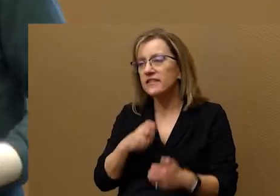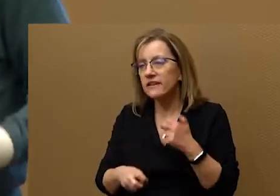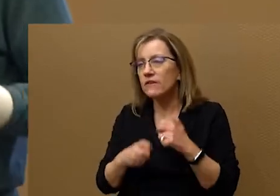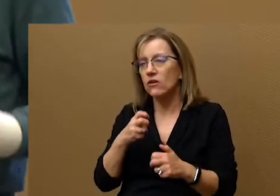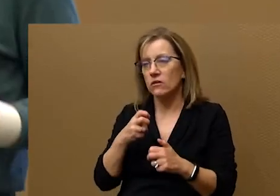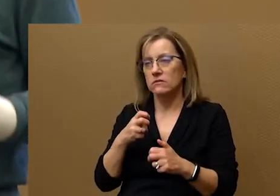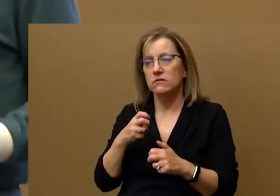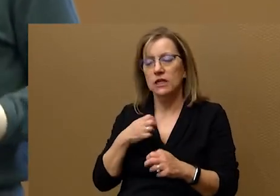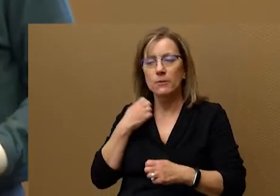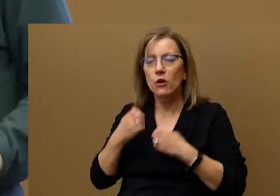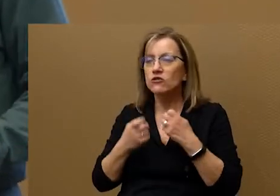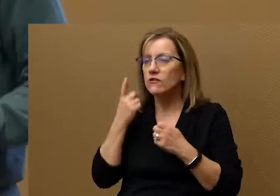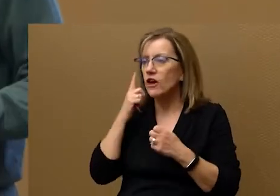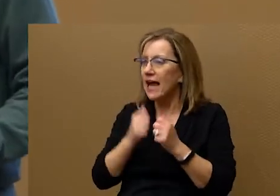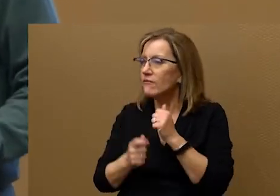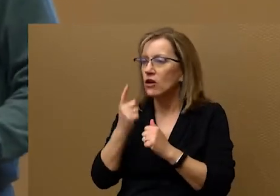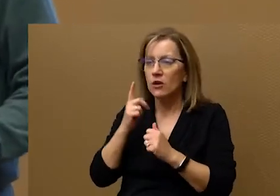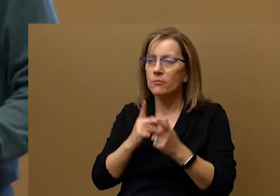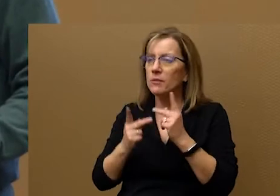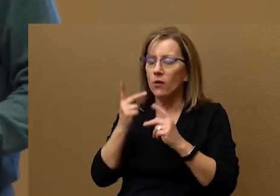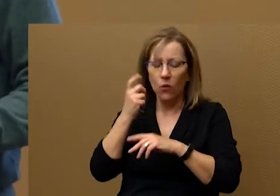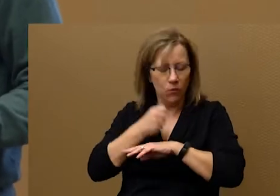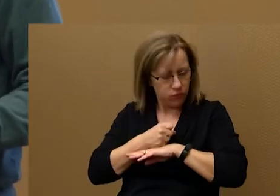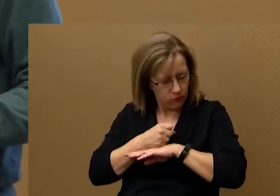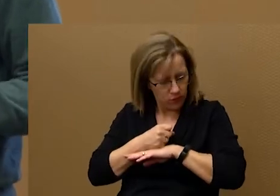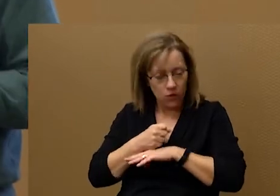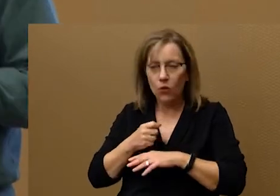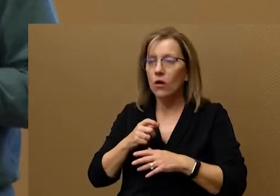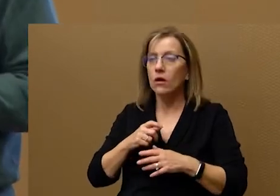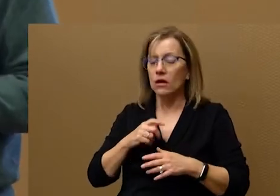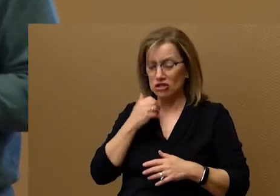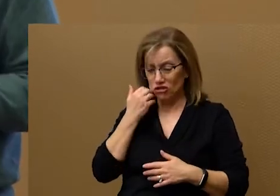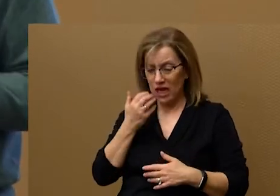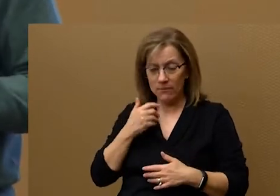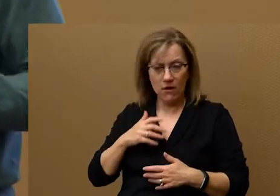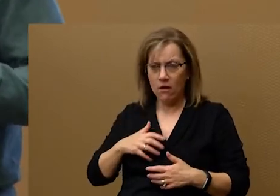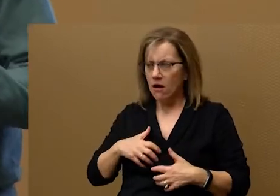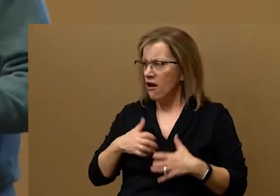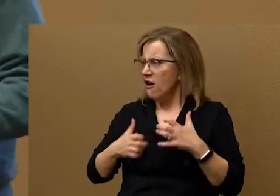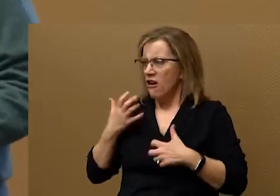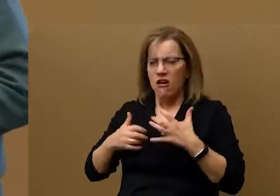is a really, really hard emotion for everyone. When people shut